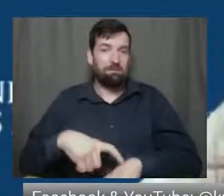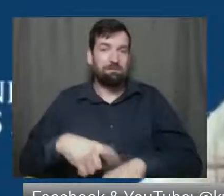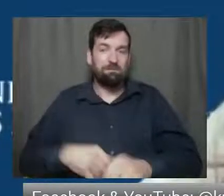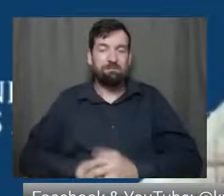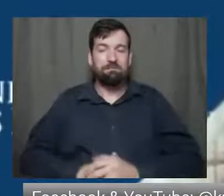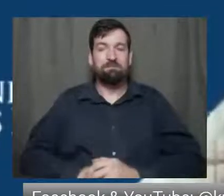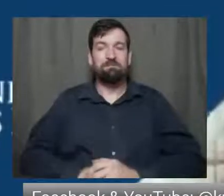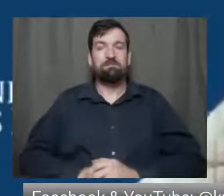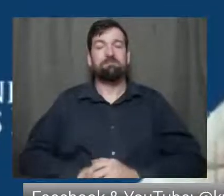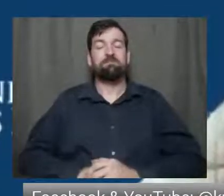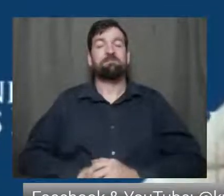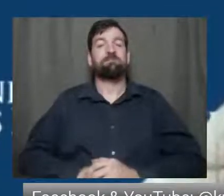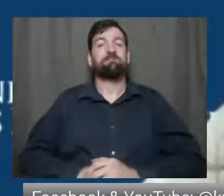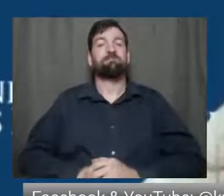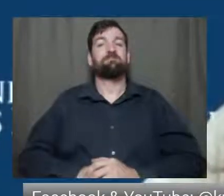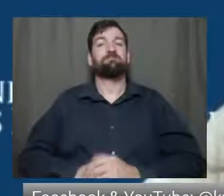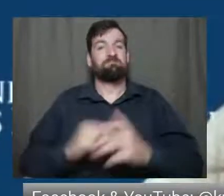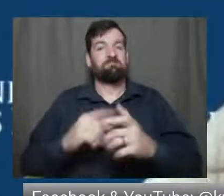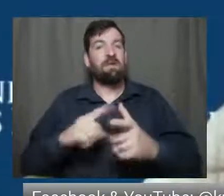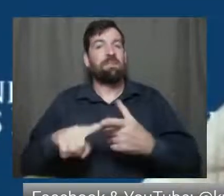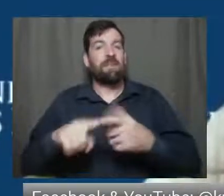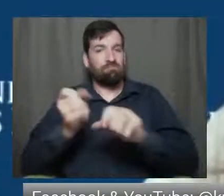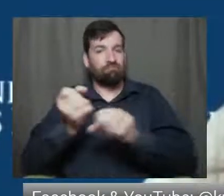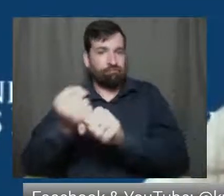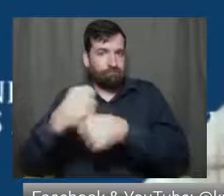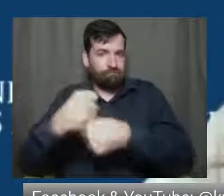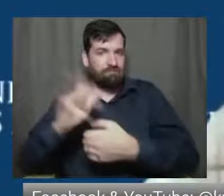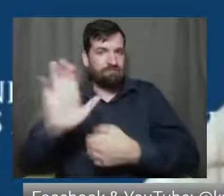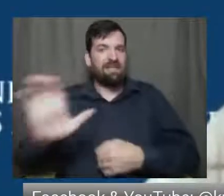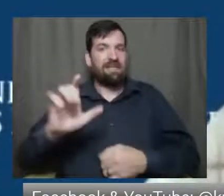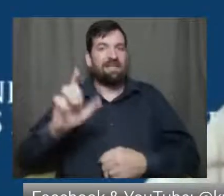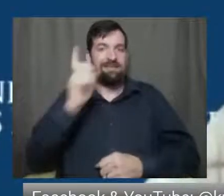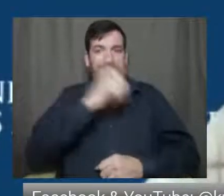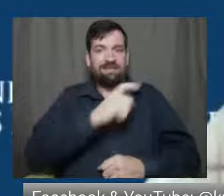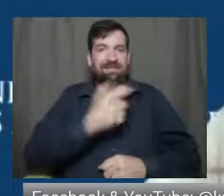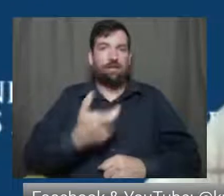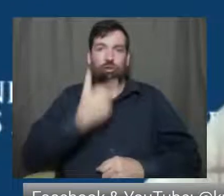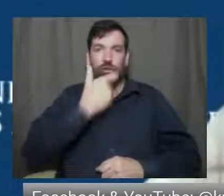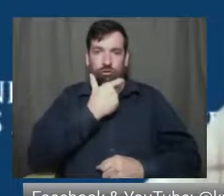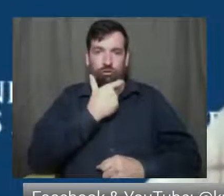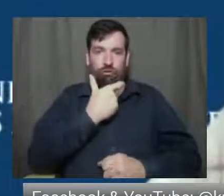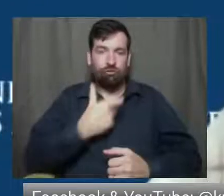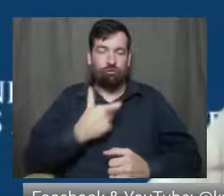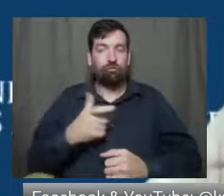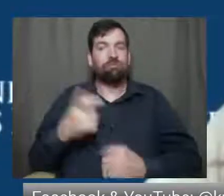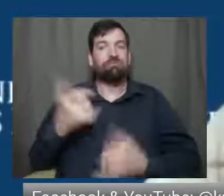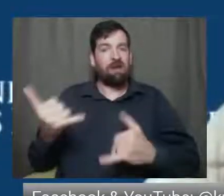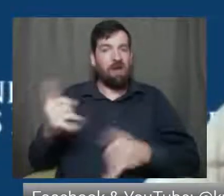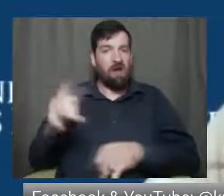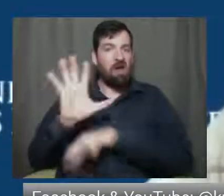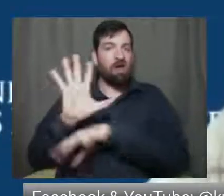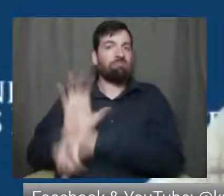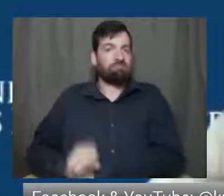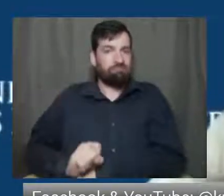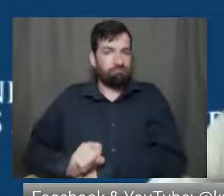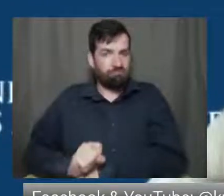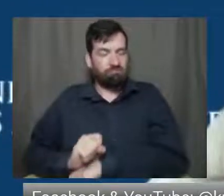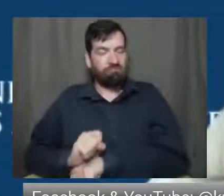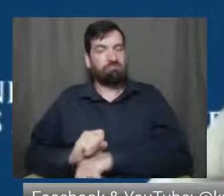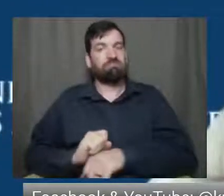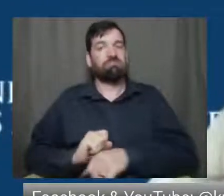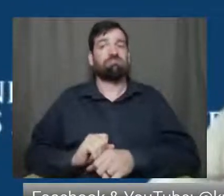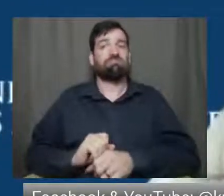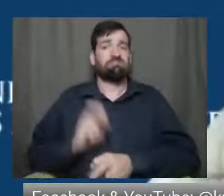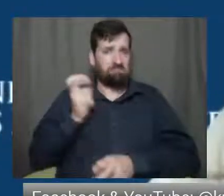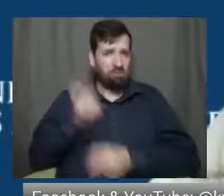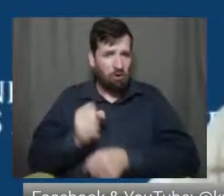then we fabricated his dentures. That he's really getting used to them. He's working really hard